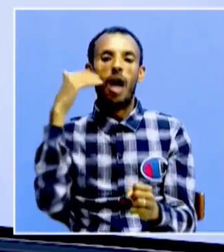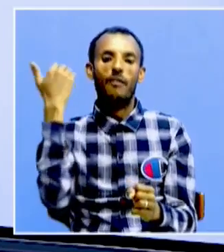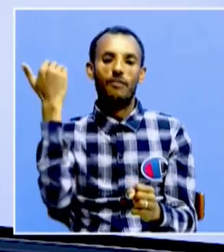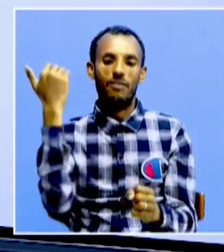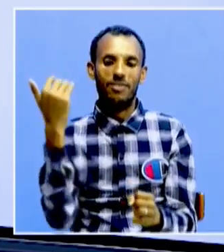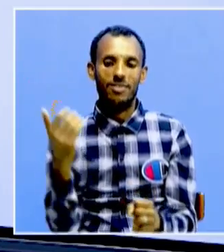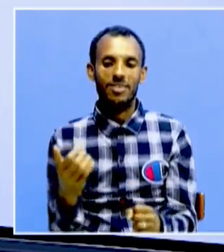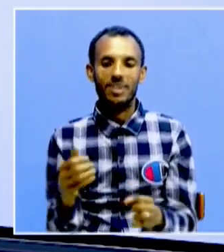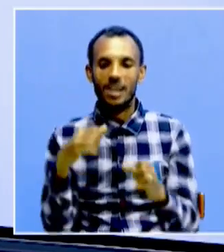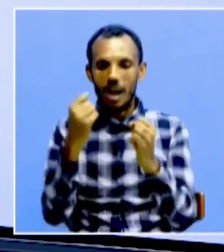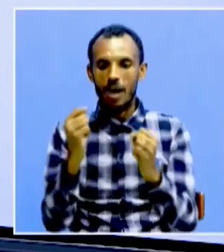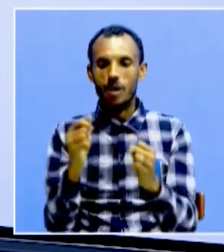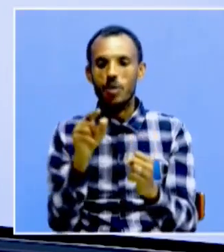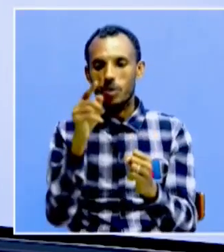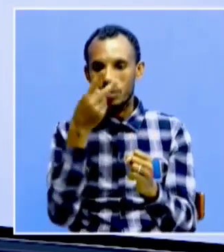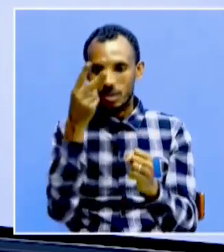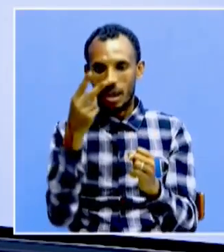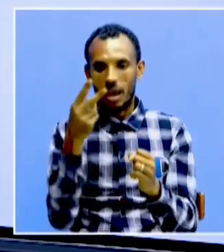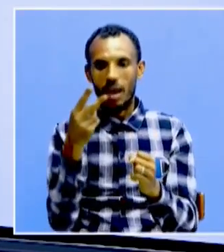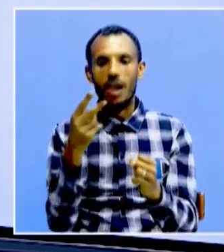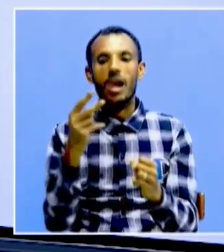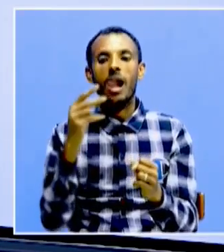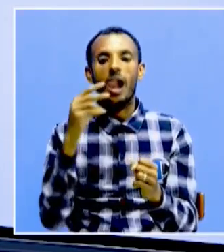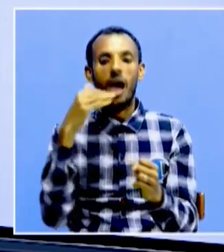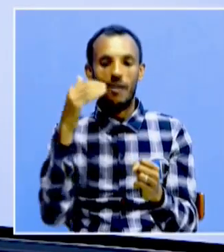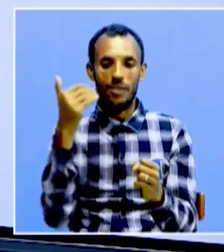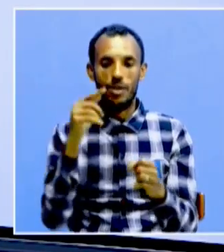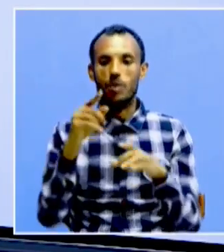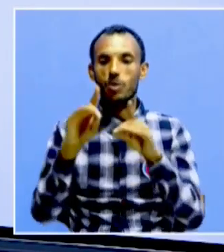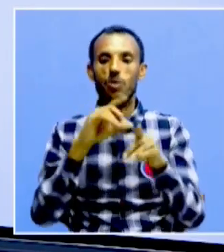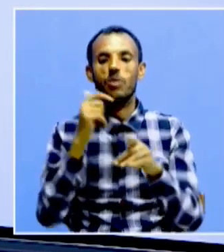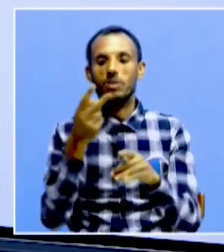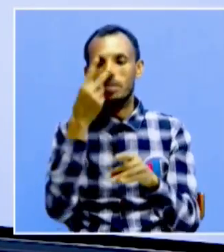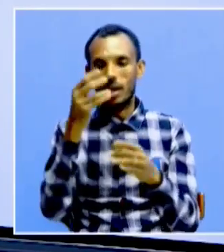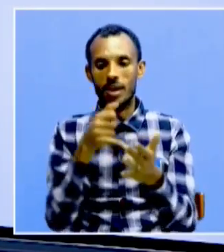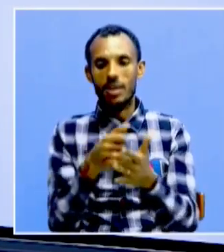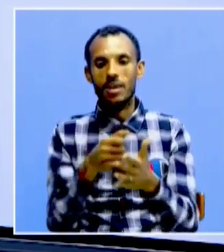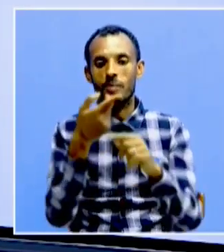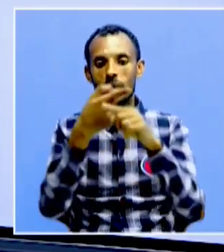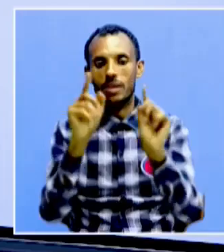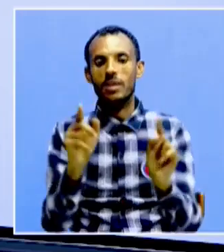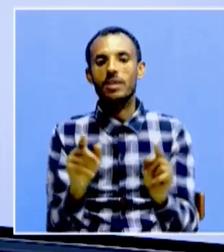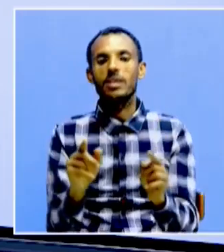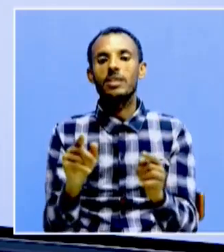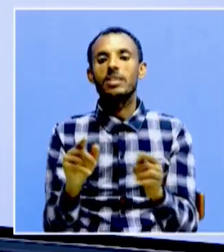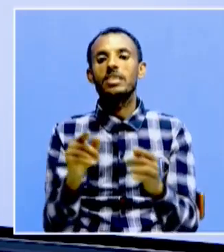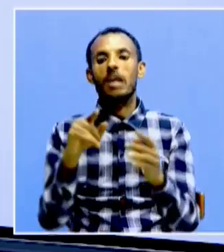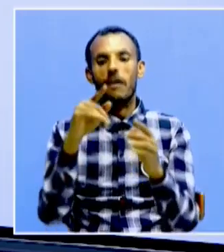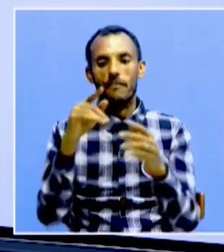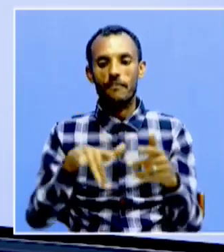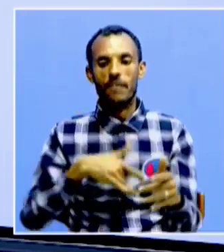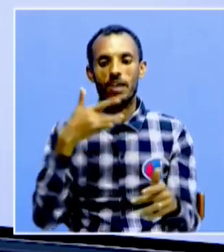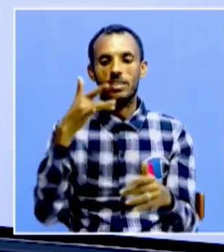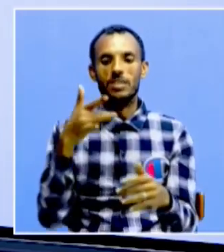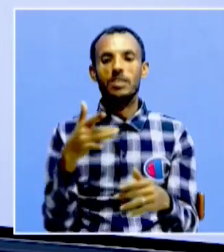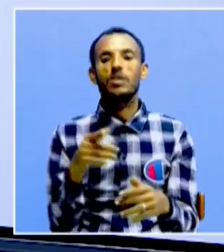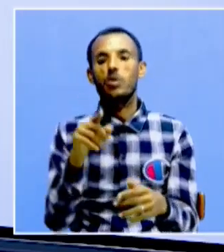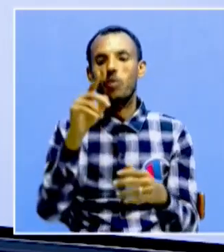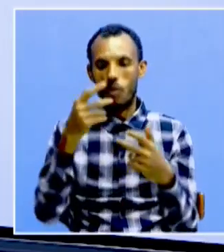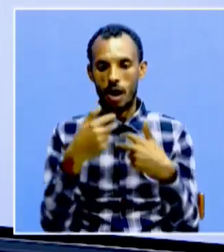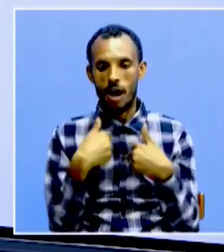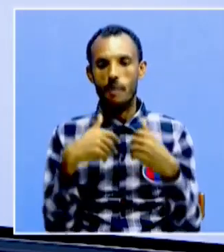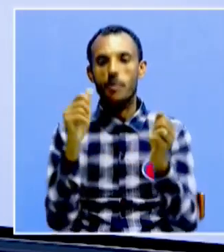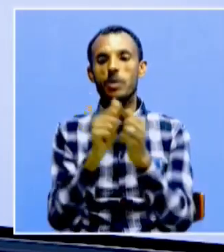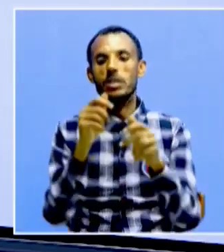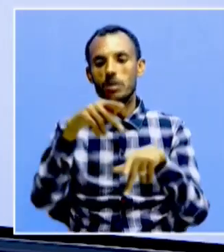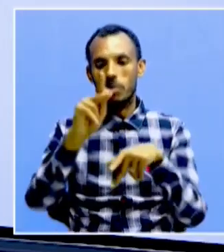you see love with your naked eyes? You don't see it, yes? Yeah, but the affection or the passion that you have with